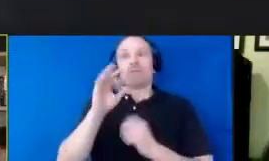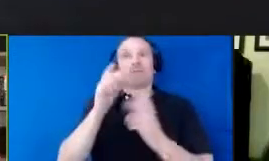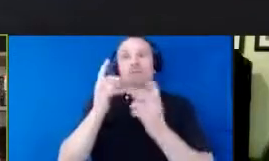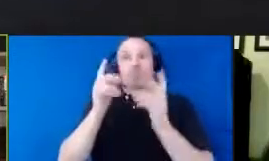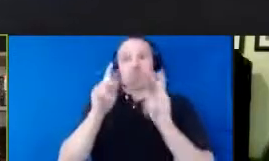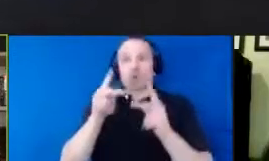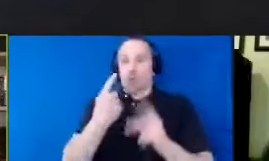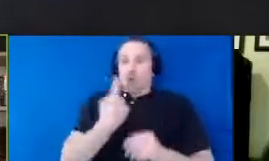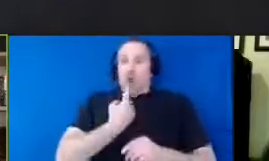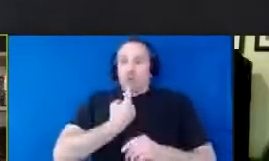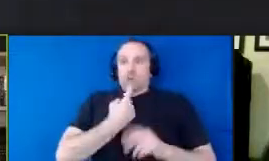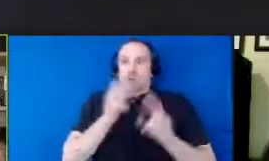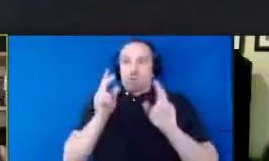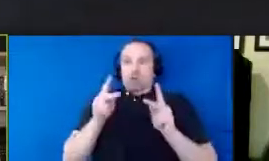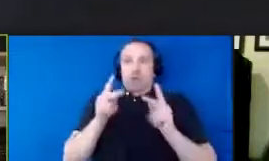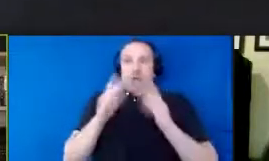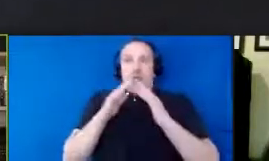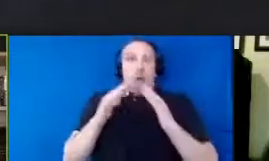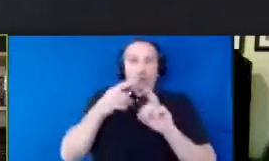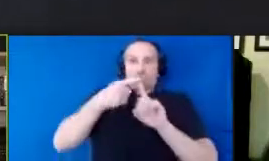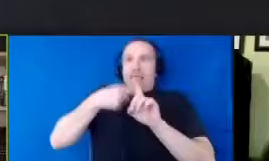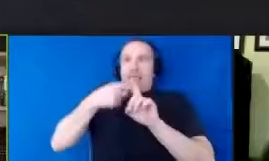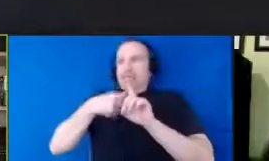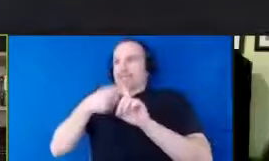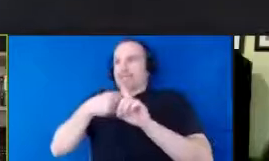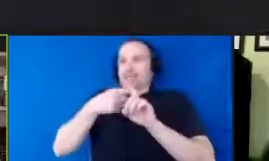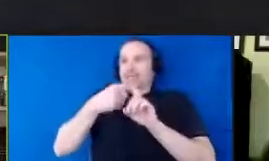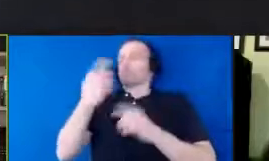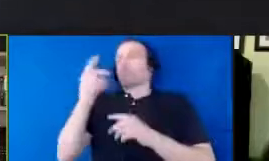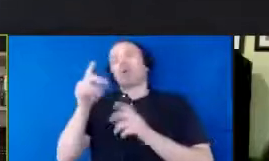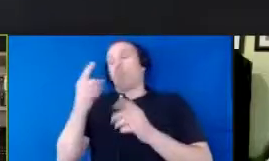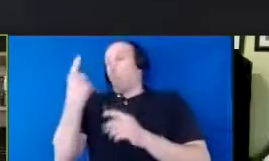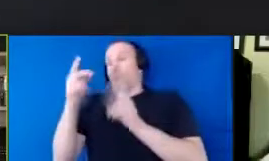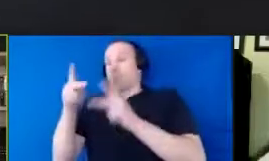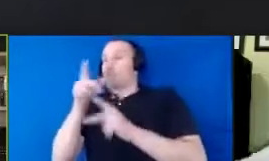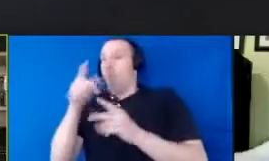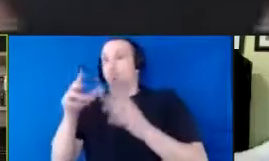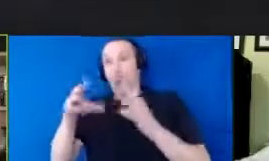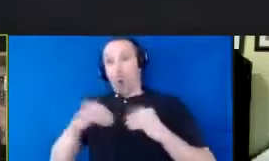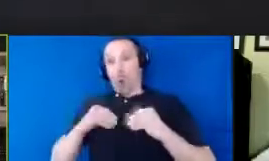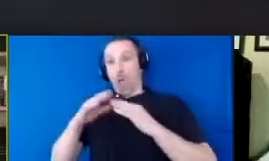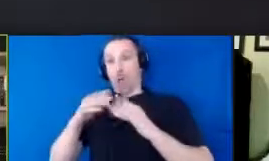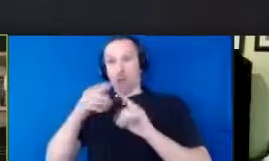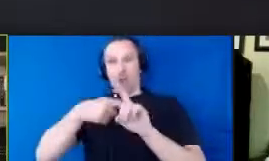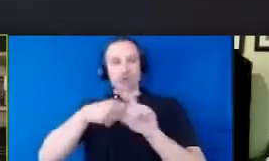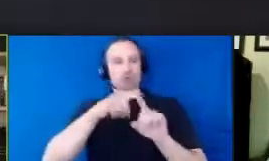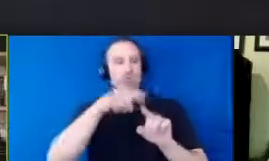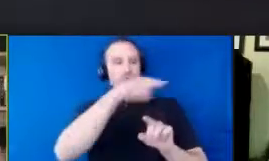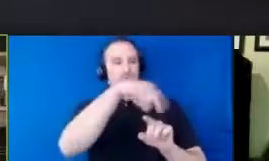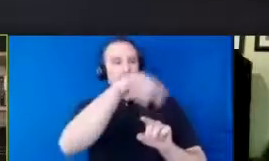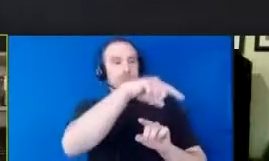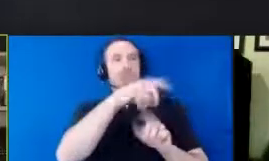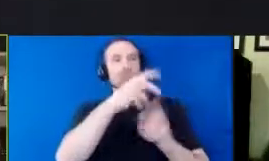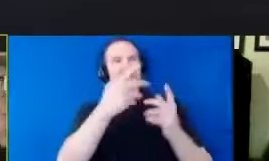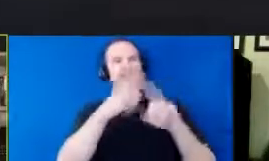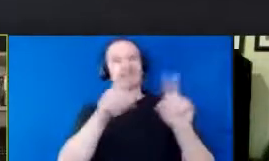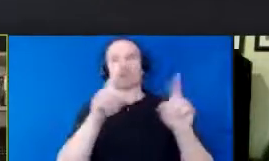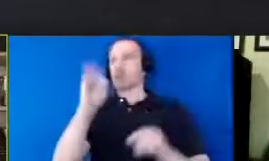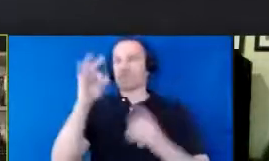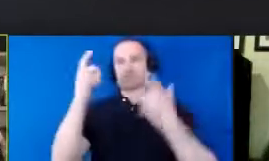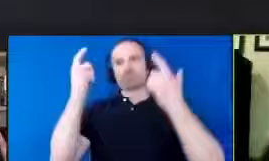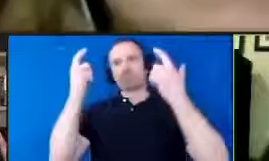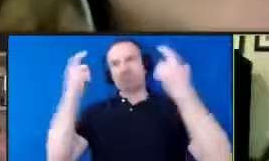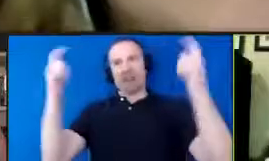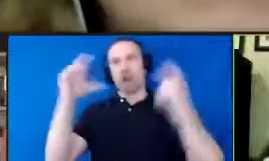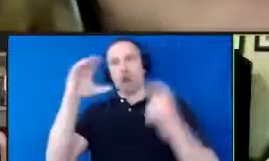one person with a house that they are renting out to somebody, that sort of works. I think if you're a big, larger company and you've got multiple